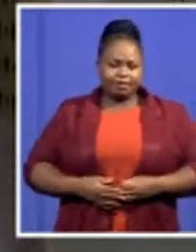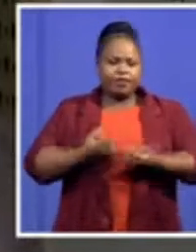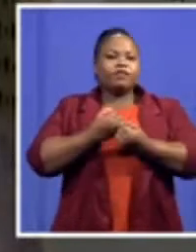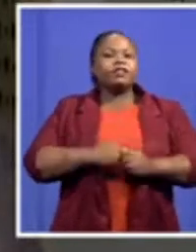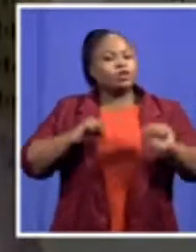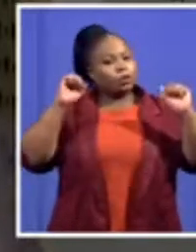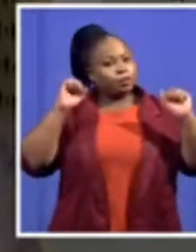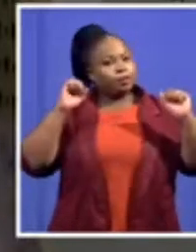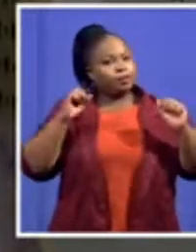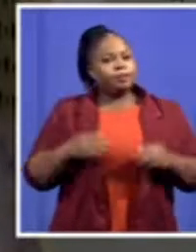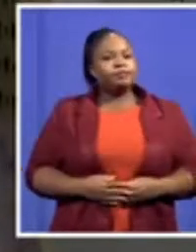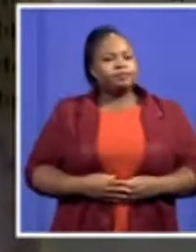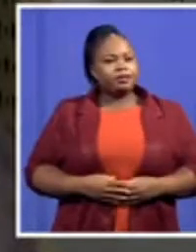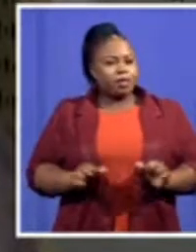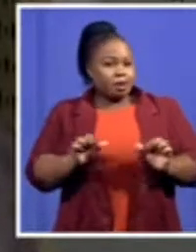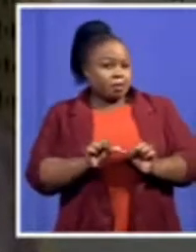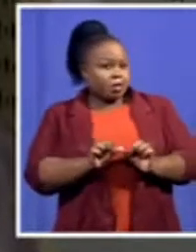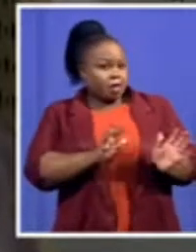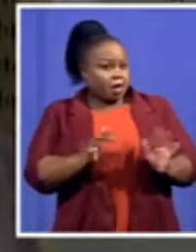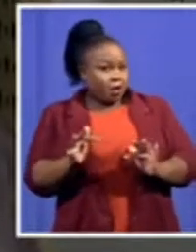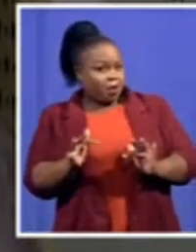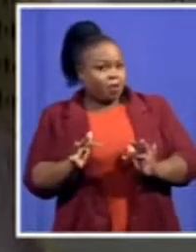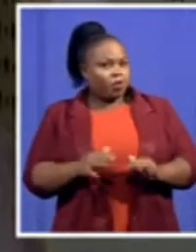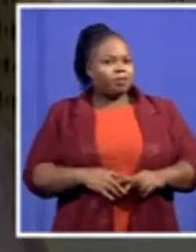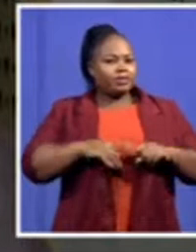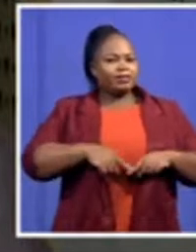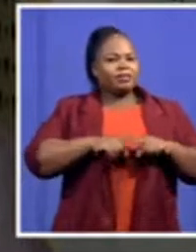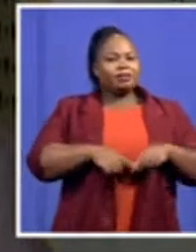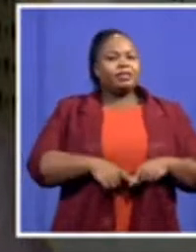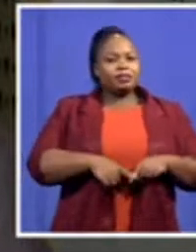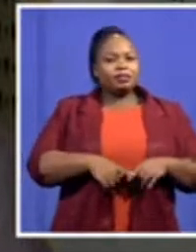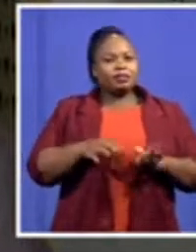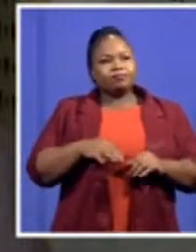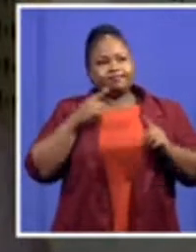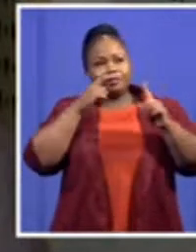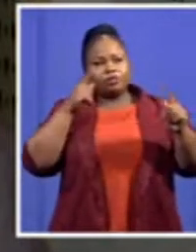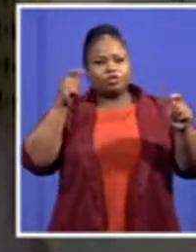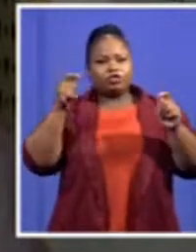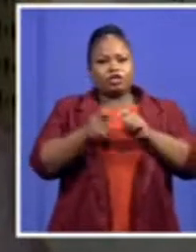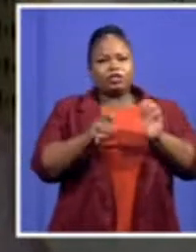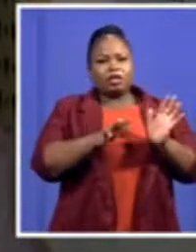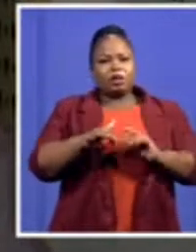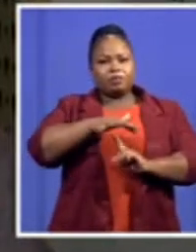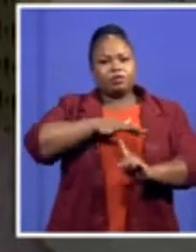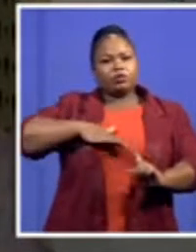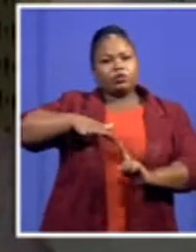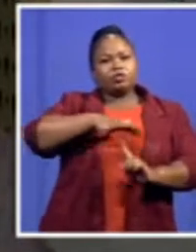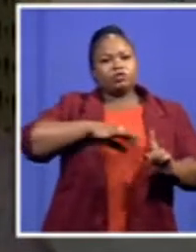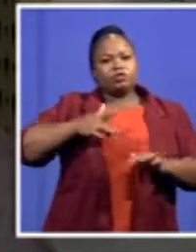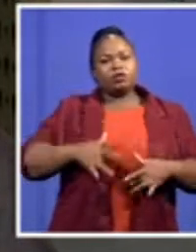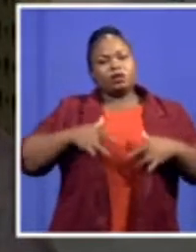measured by the material change in the conditions of the lives of the people.